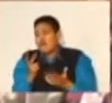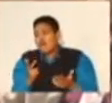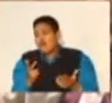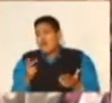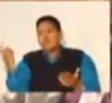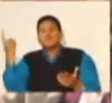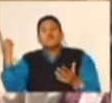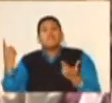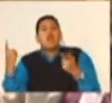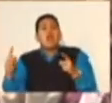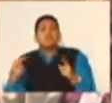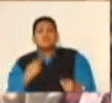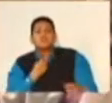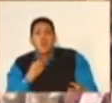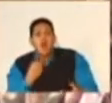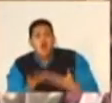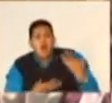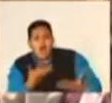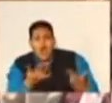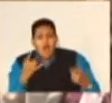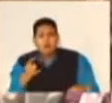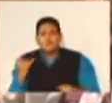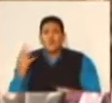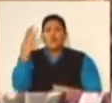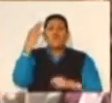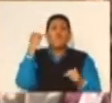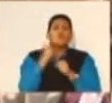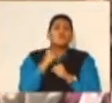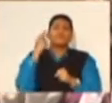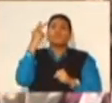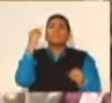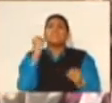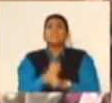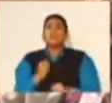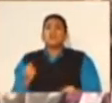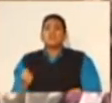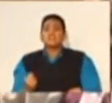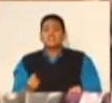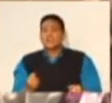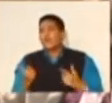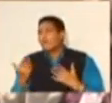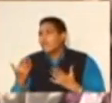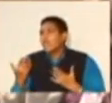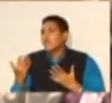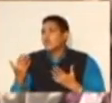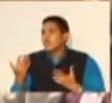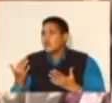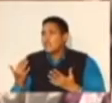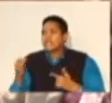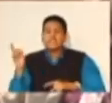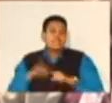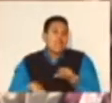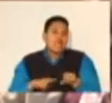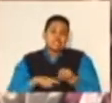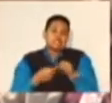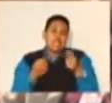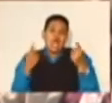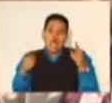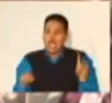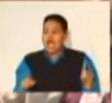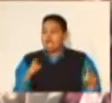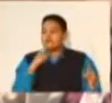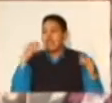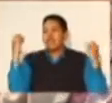something happened, and now 4 years, 3 years, waiting, can't start. There are